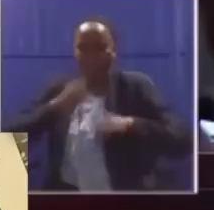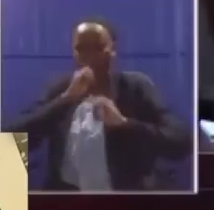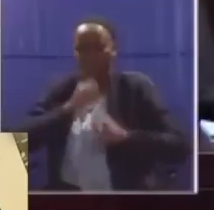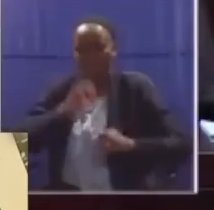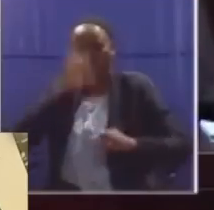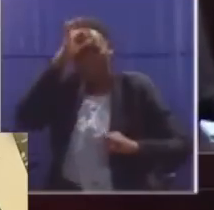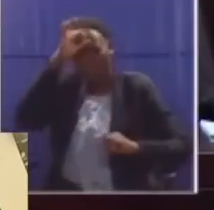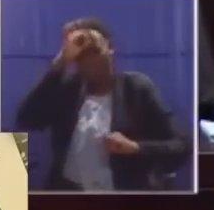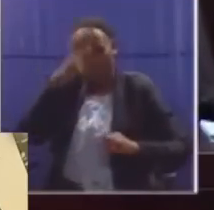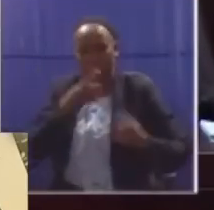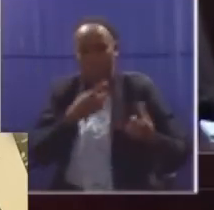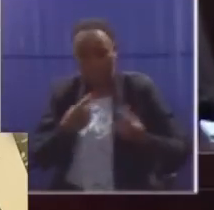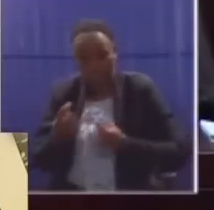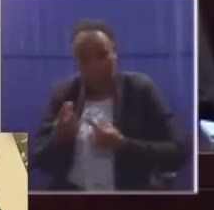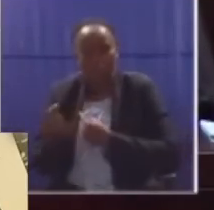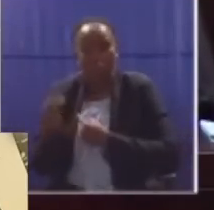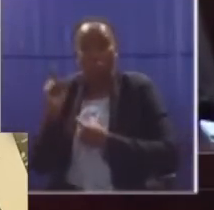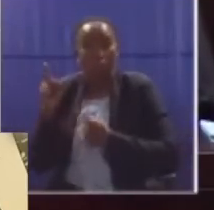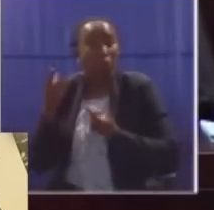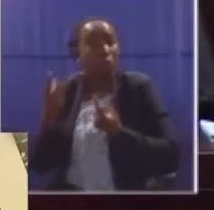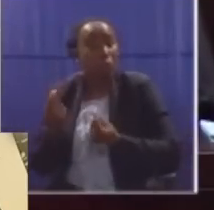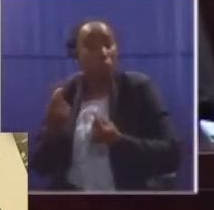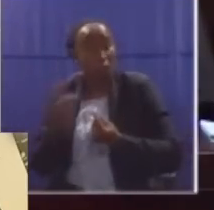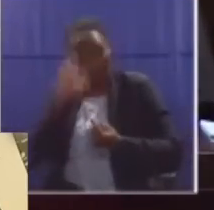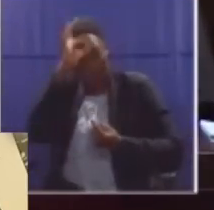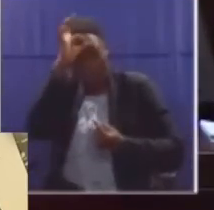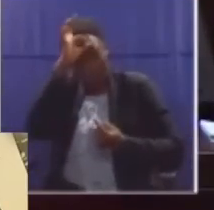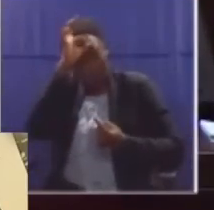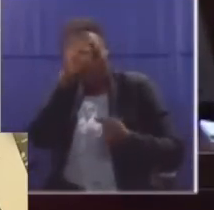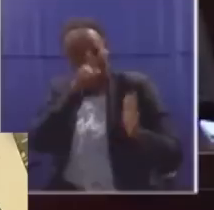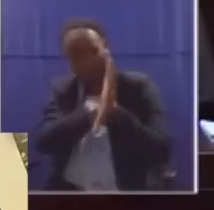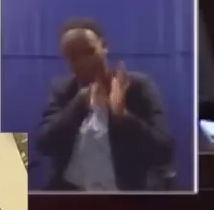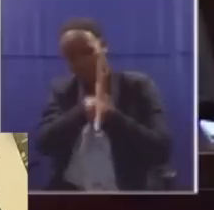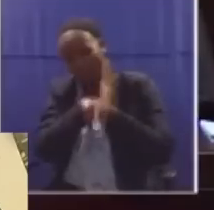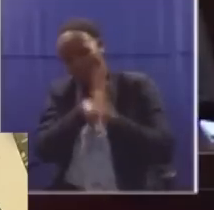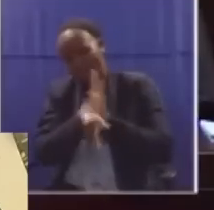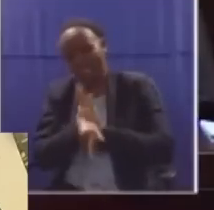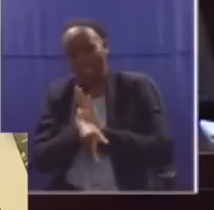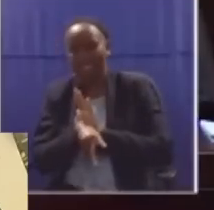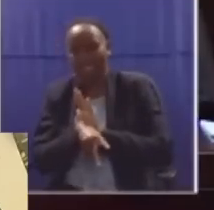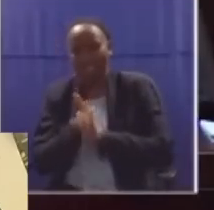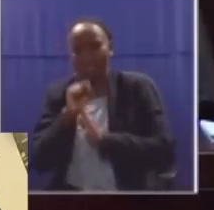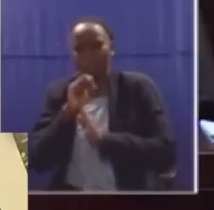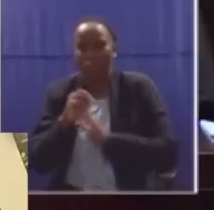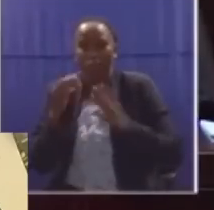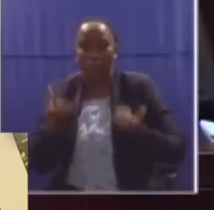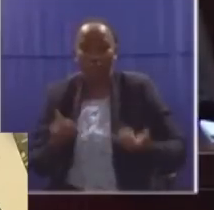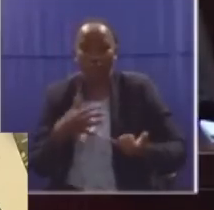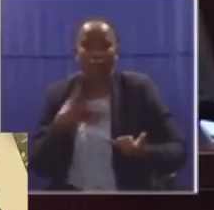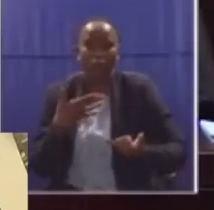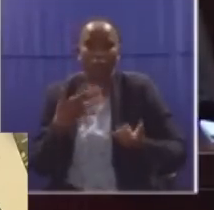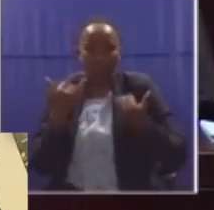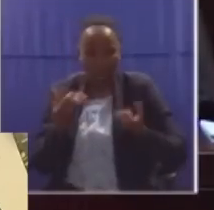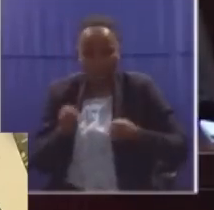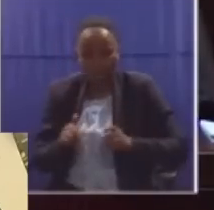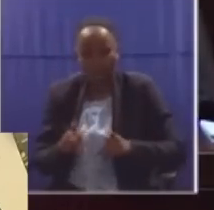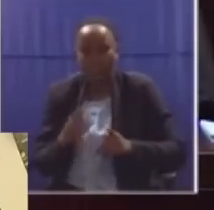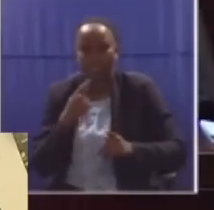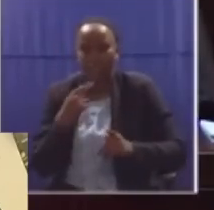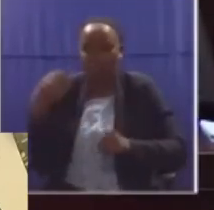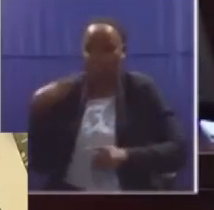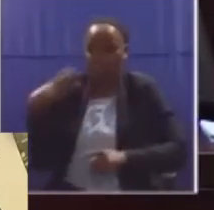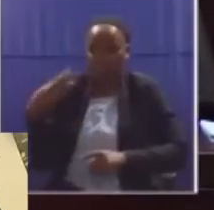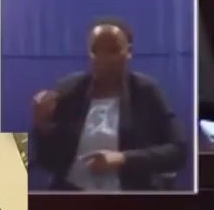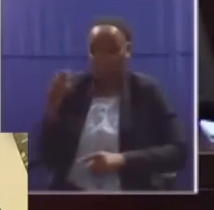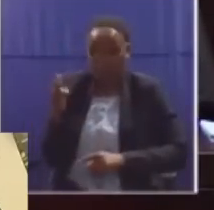the state itself by killing our police officers. So I'd like to take this opportunity to call on the Minister, who was silent in this